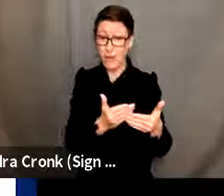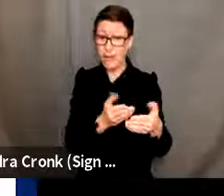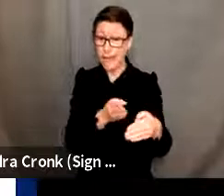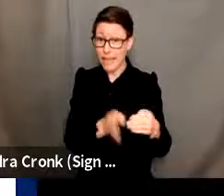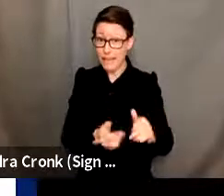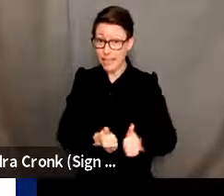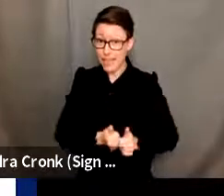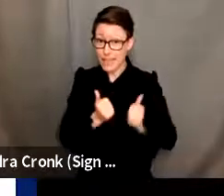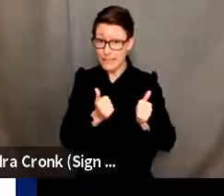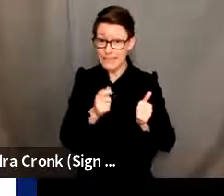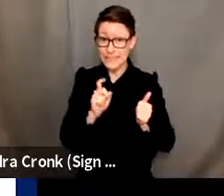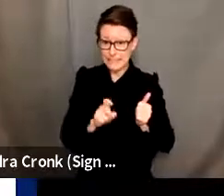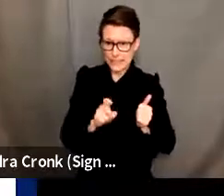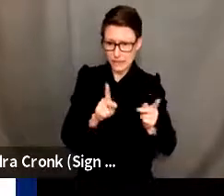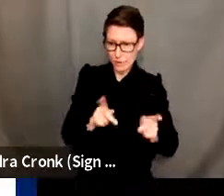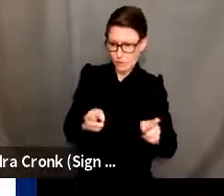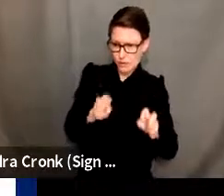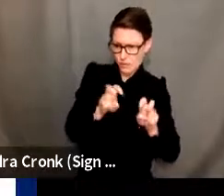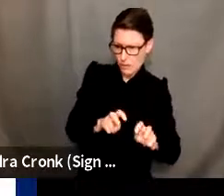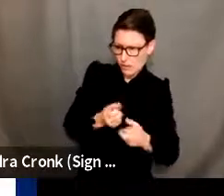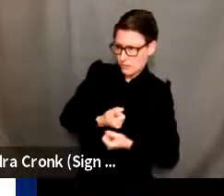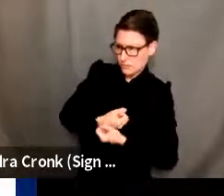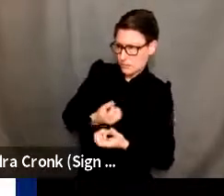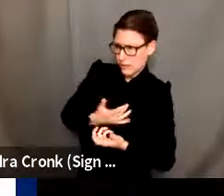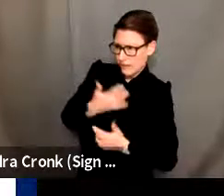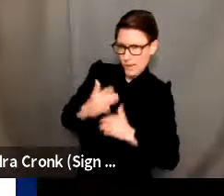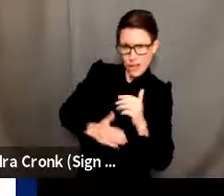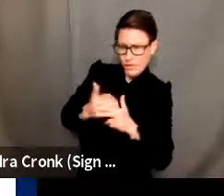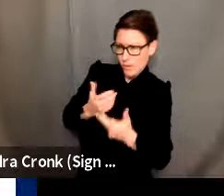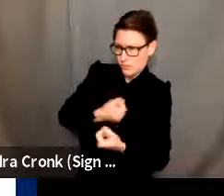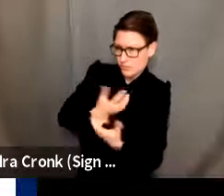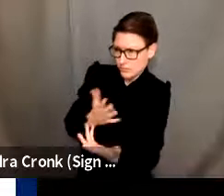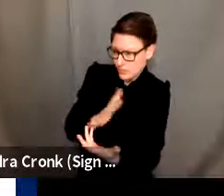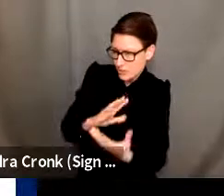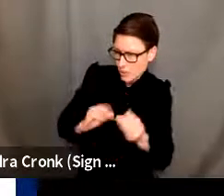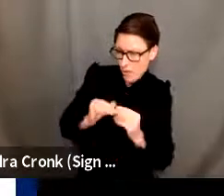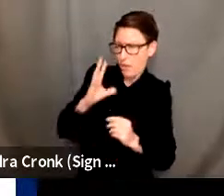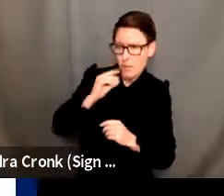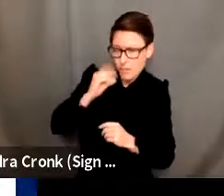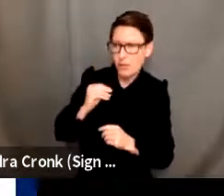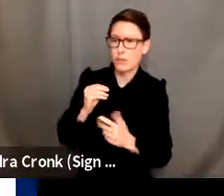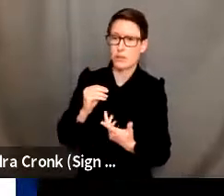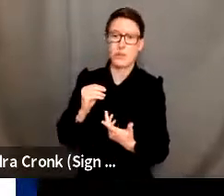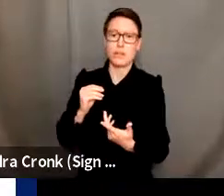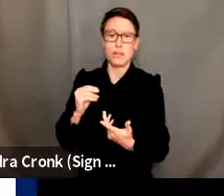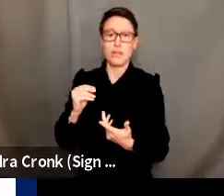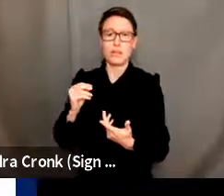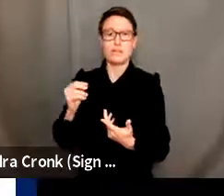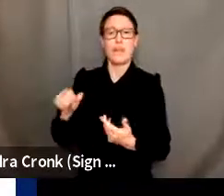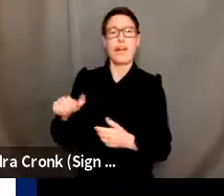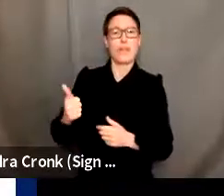he or she can be able to go through and talk to and share some of the stories. The military brotherhood is